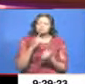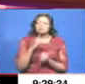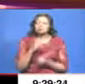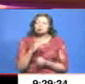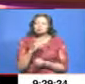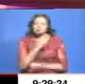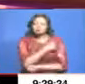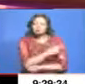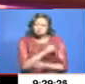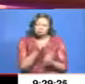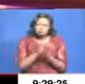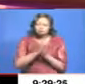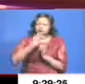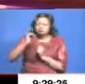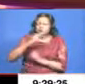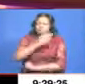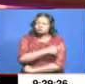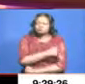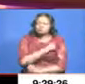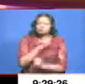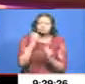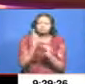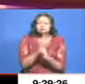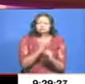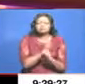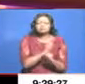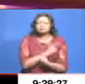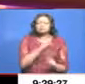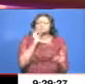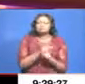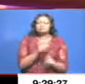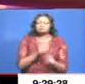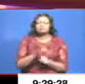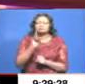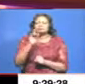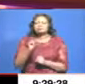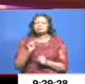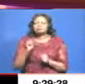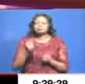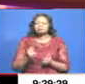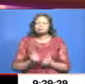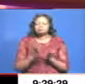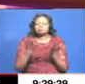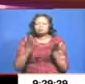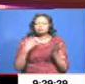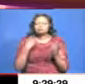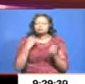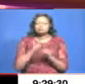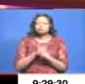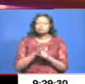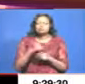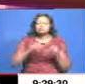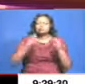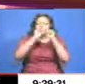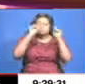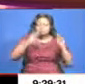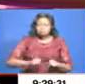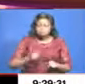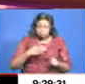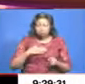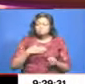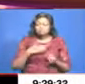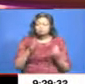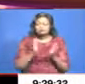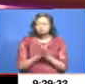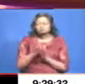the county hospitals and so on, there is so much data generated. We generate a lot from our system in AMPATH, and